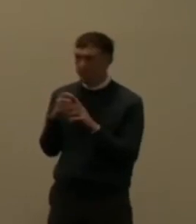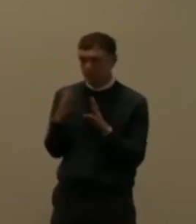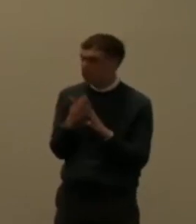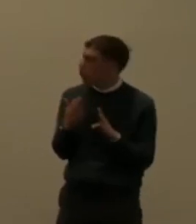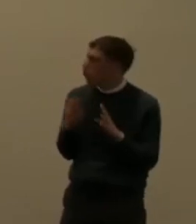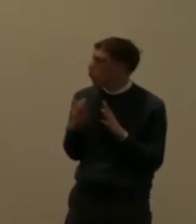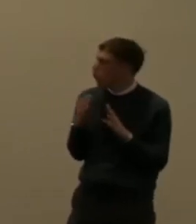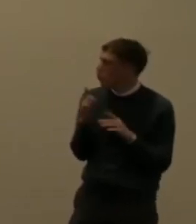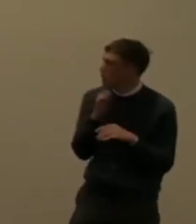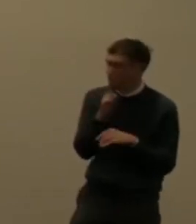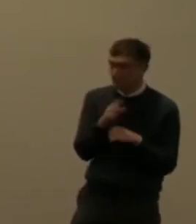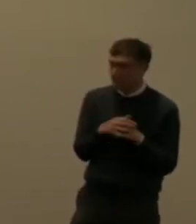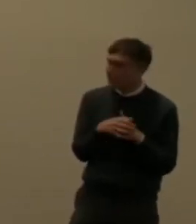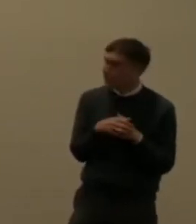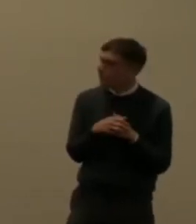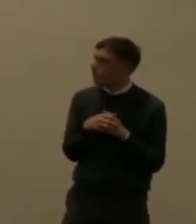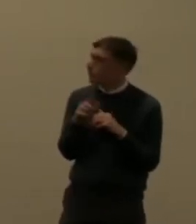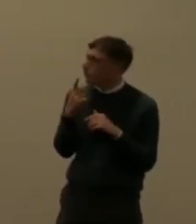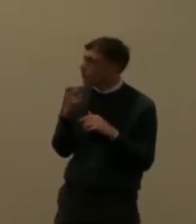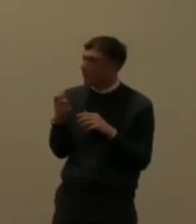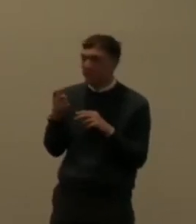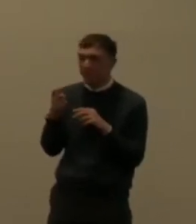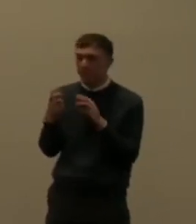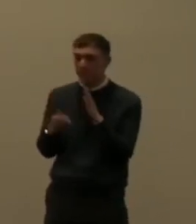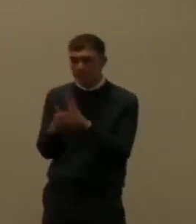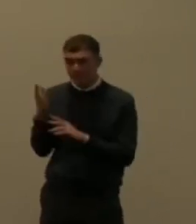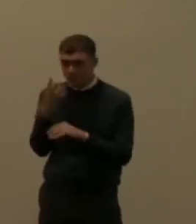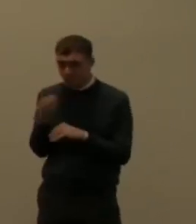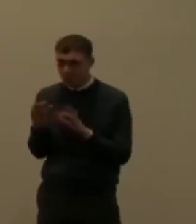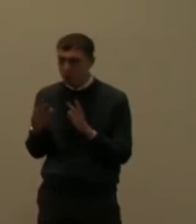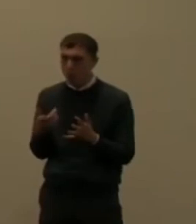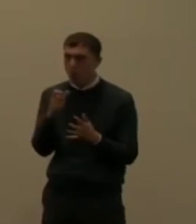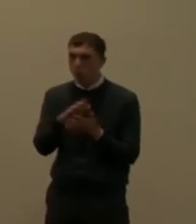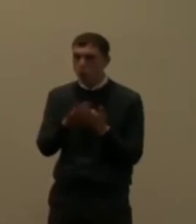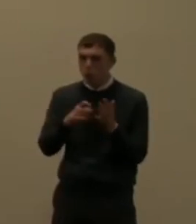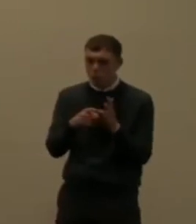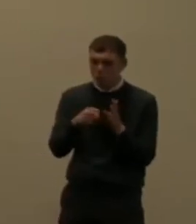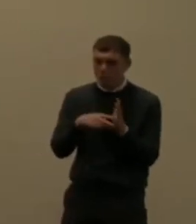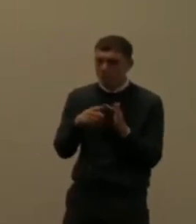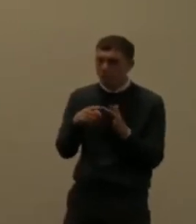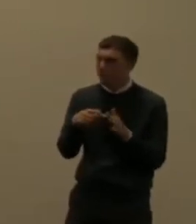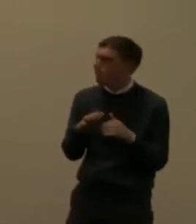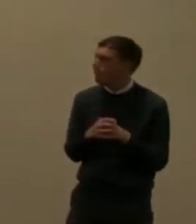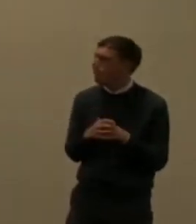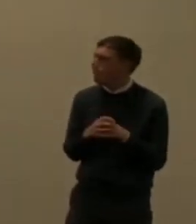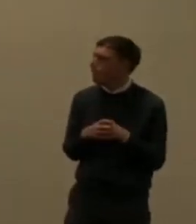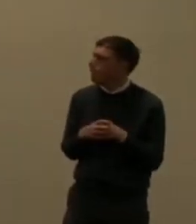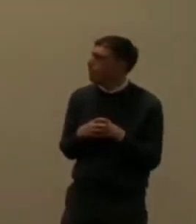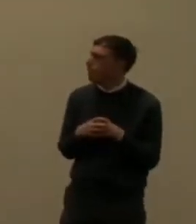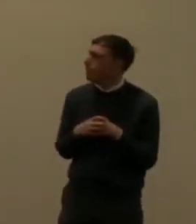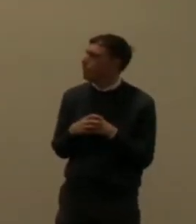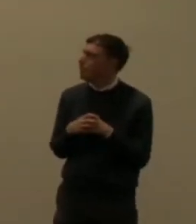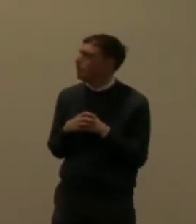you can have Chrome or Firefox. The URL of your environment, so it's